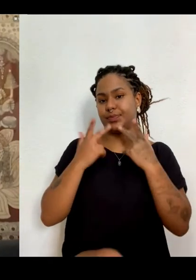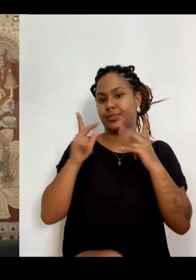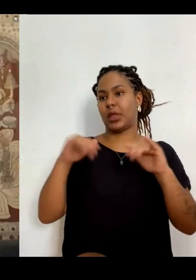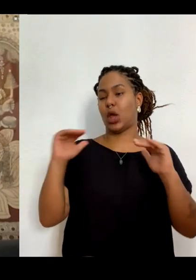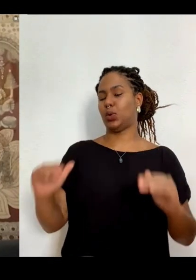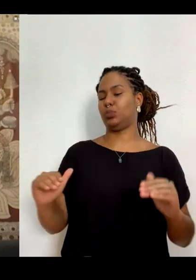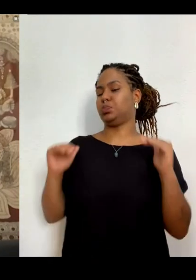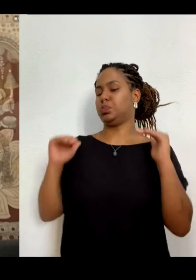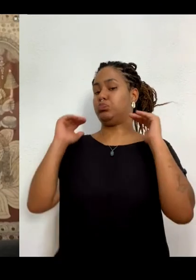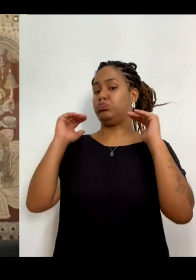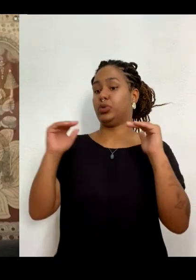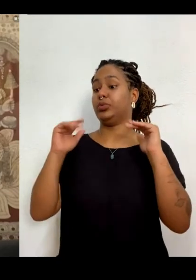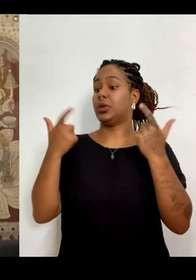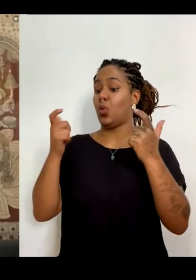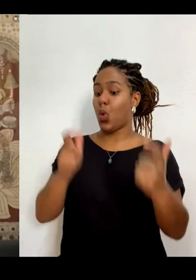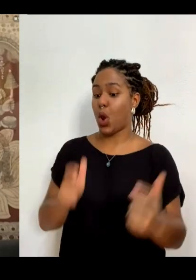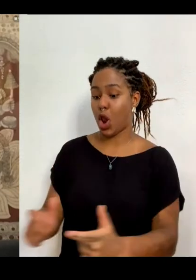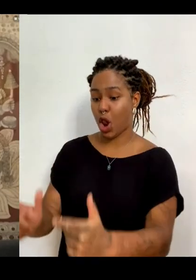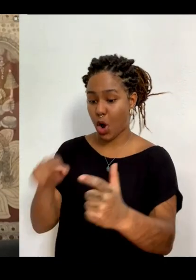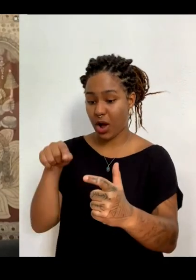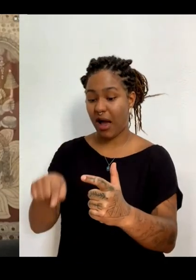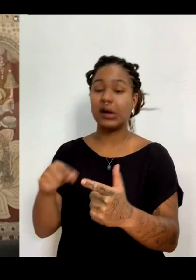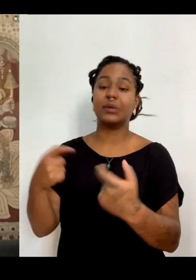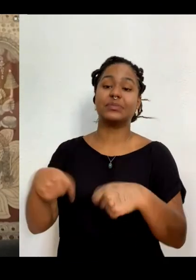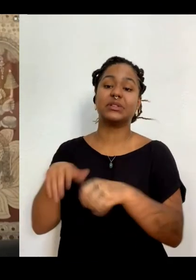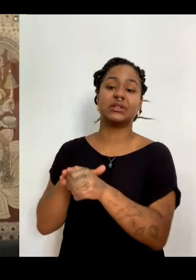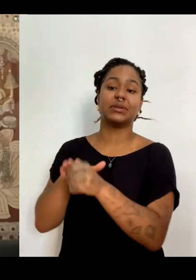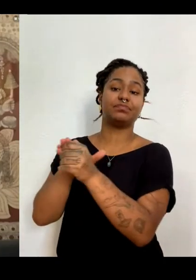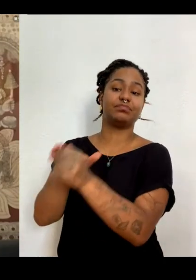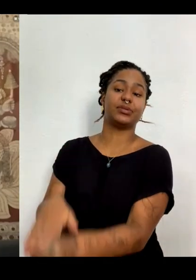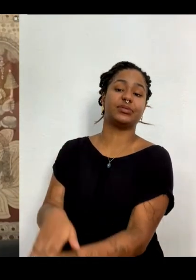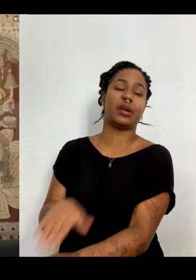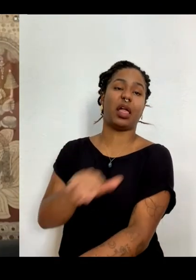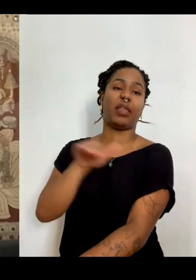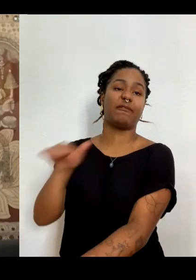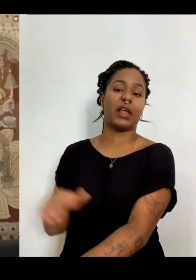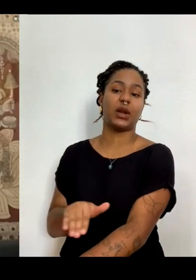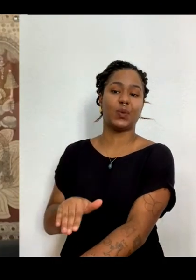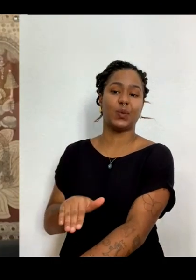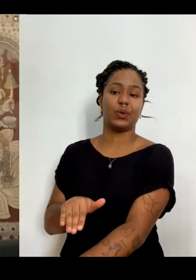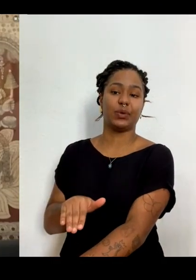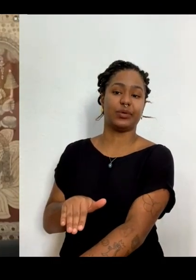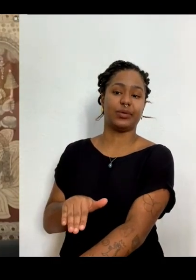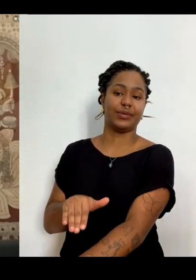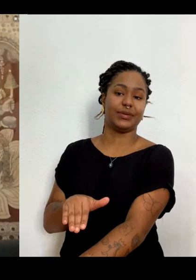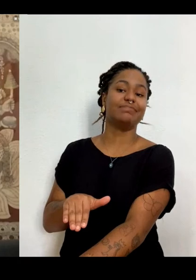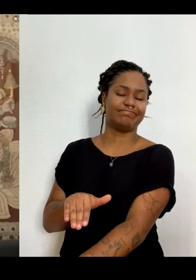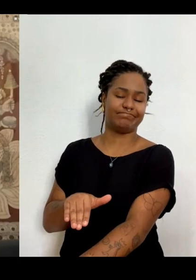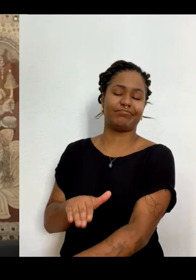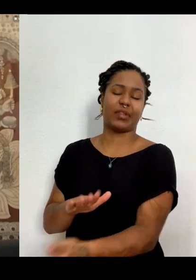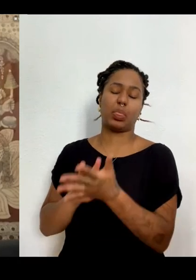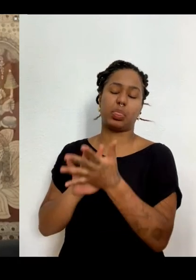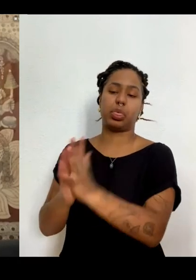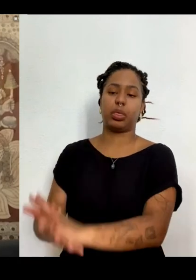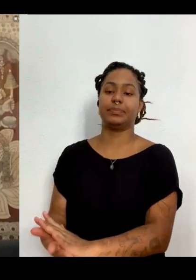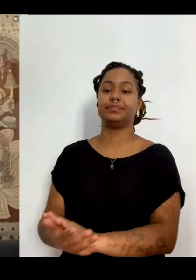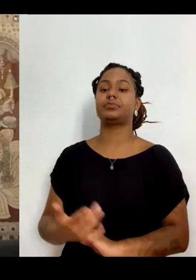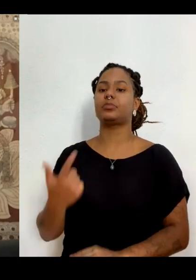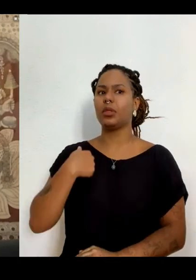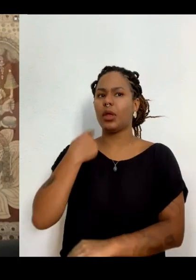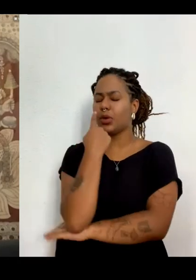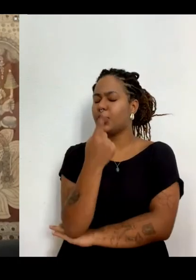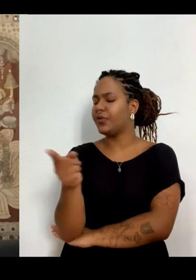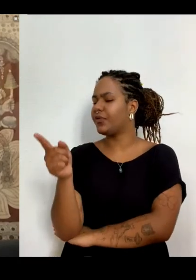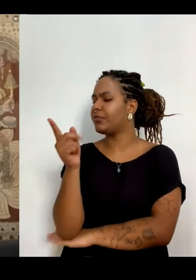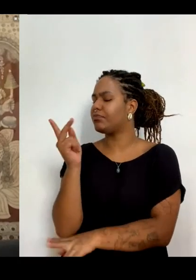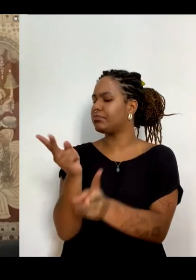out I had seen this happen in Punjab and I just started to save every seed and you know in my world view there's